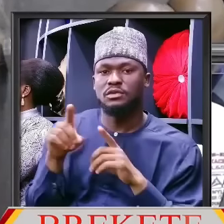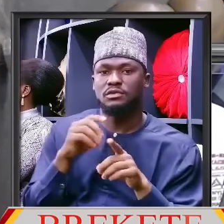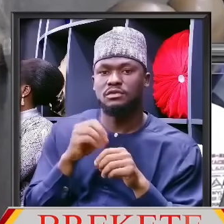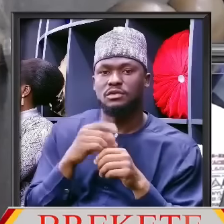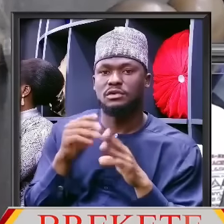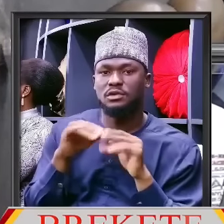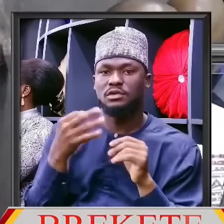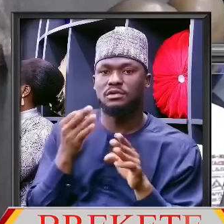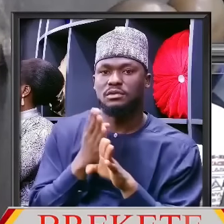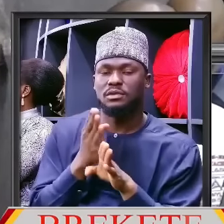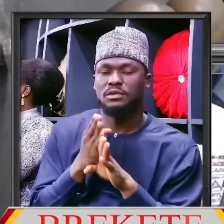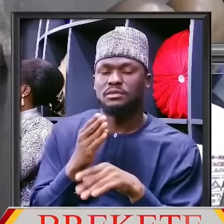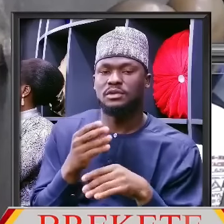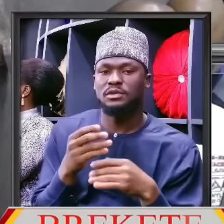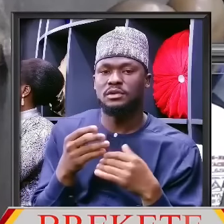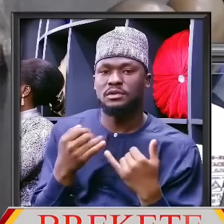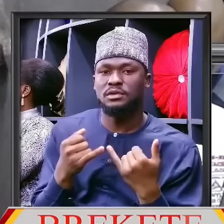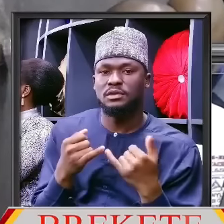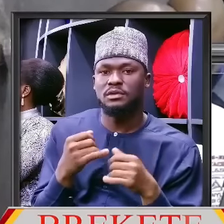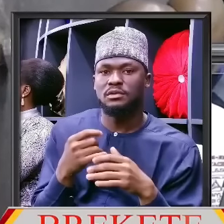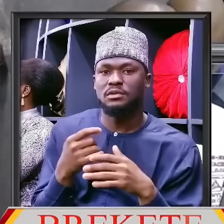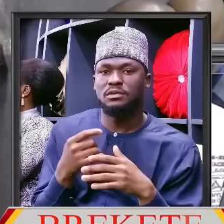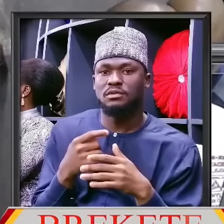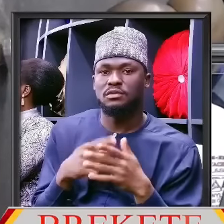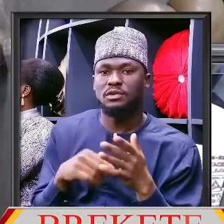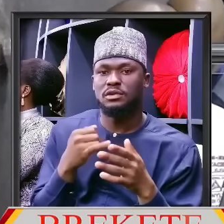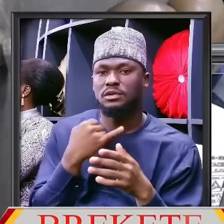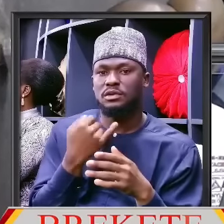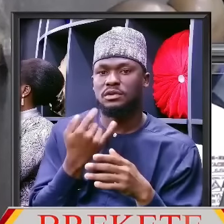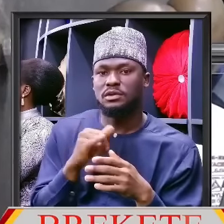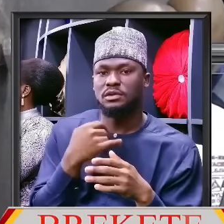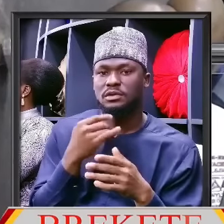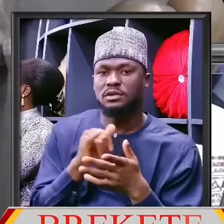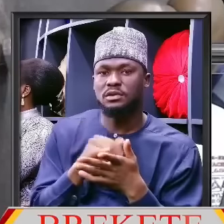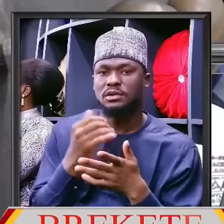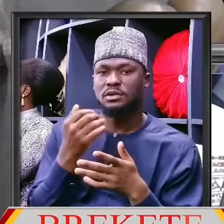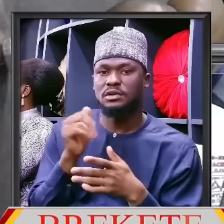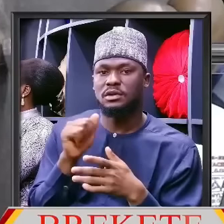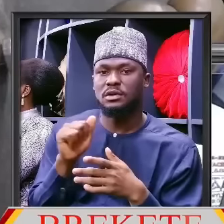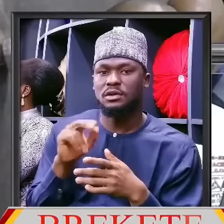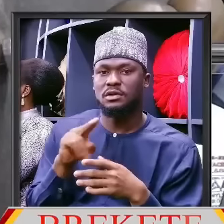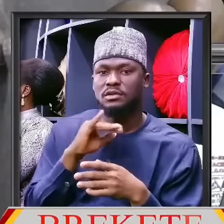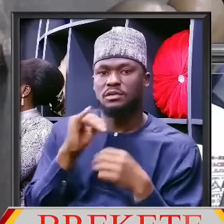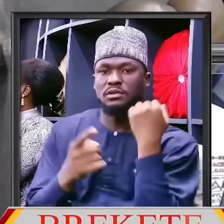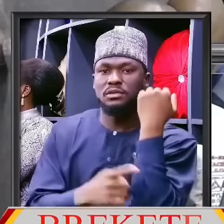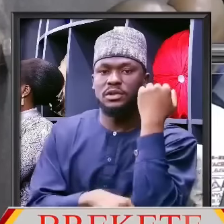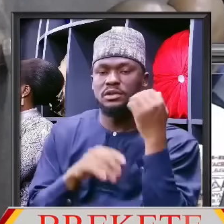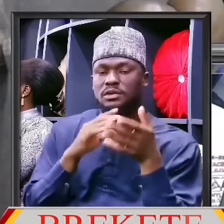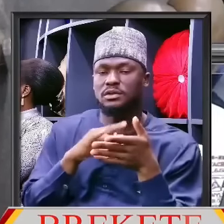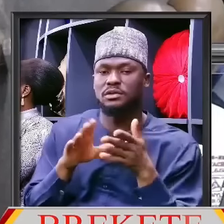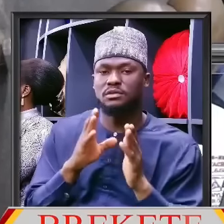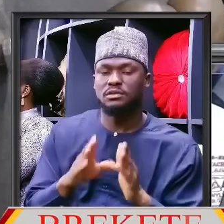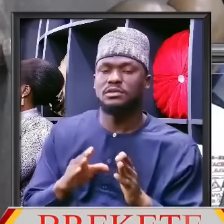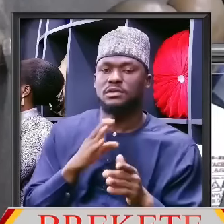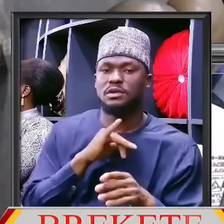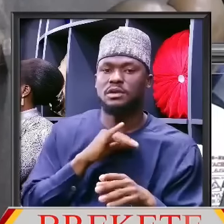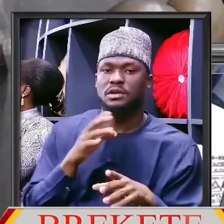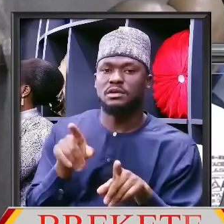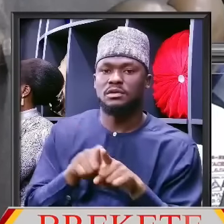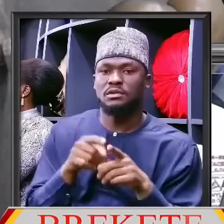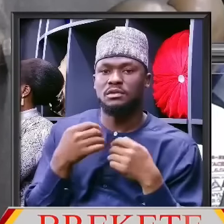So this image where they come to defend Ambrose Alli University, just wicked, just a punished student. I also get